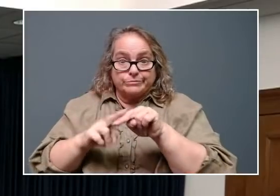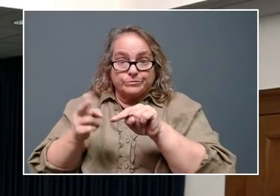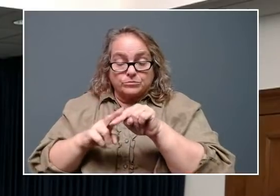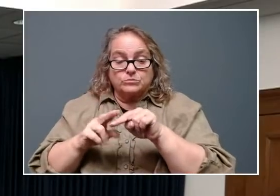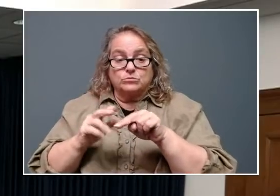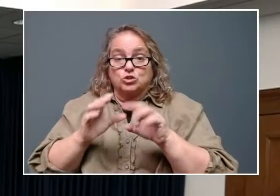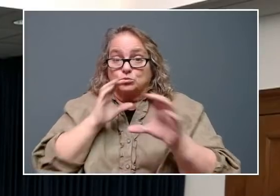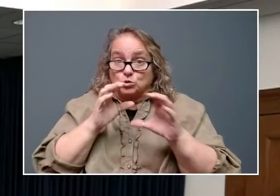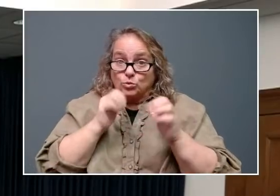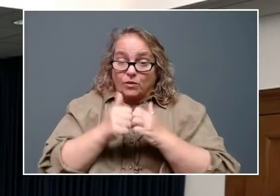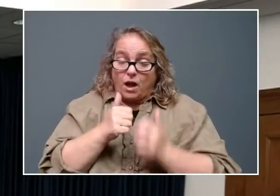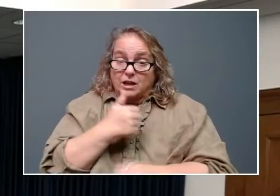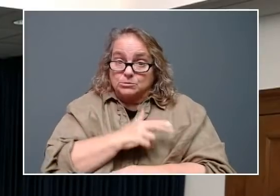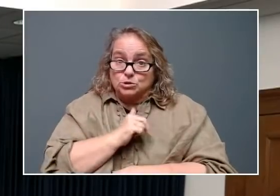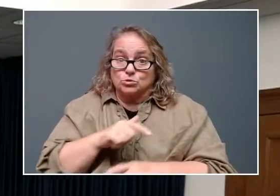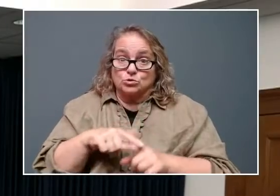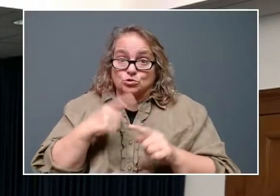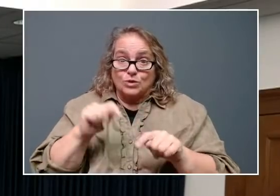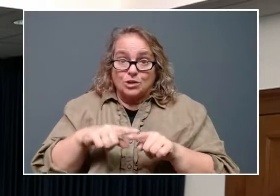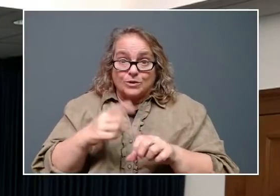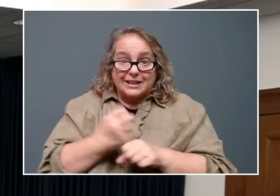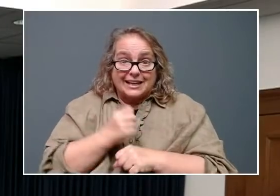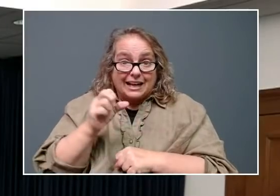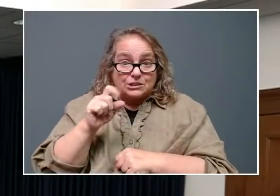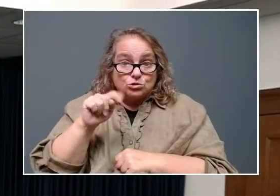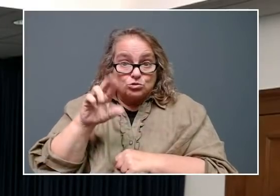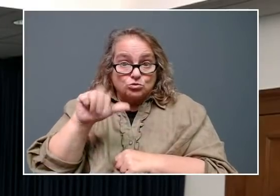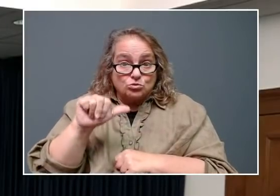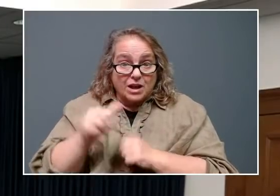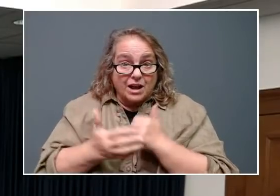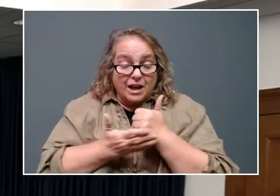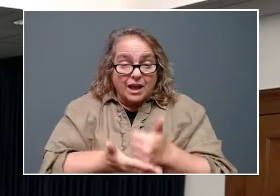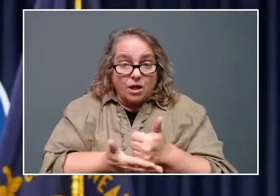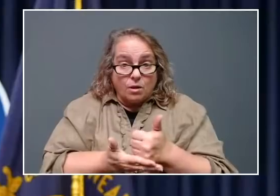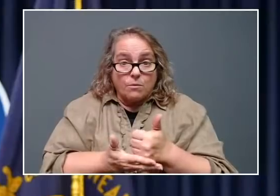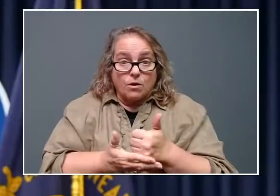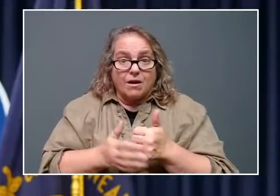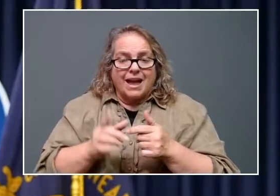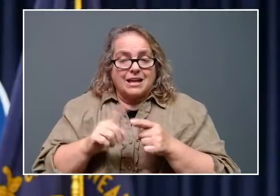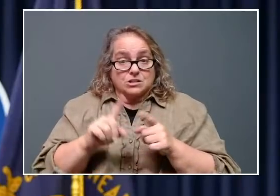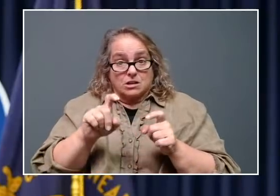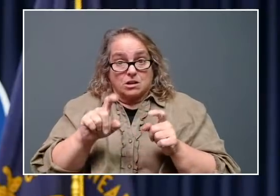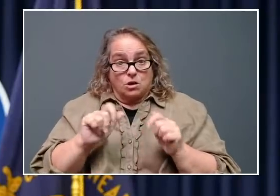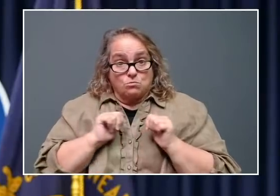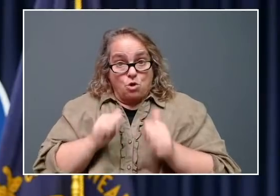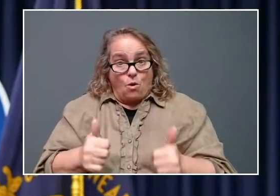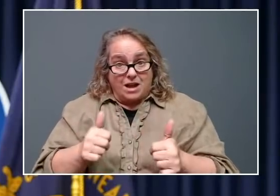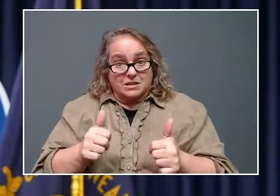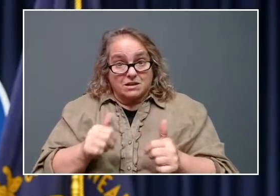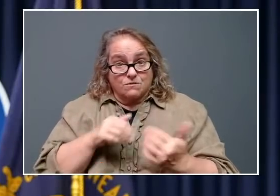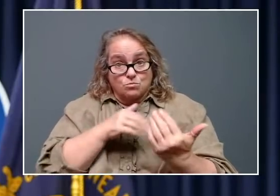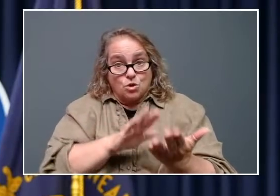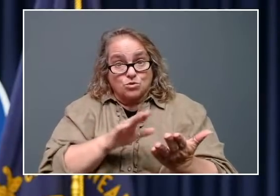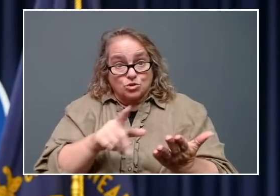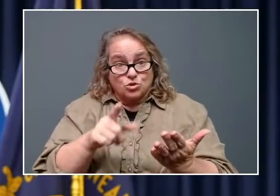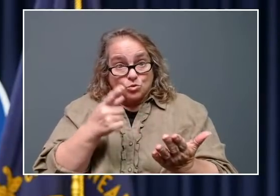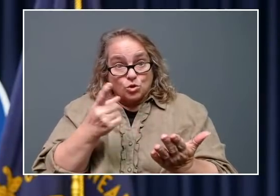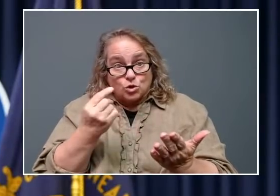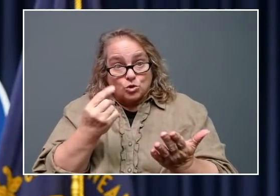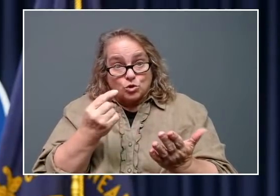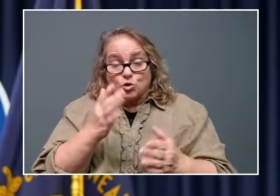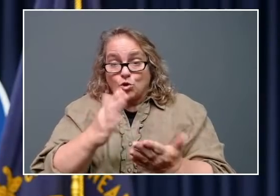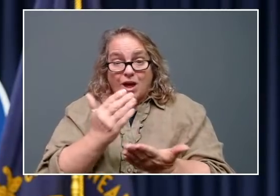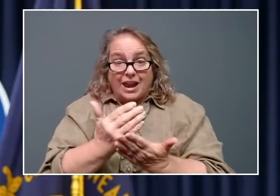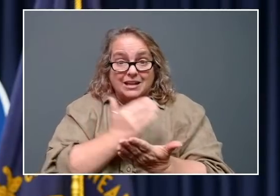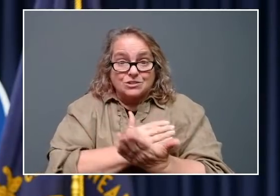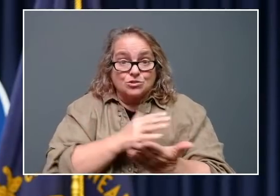hospitals, trying to get maybe some extra help, right, as a proactive approach, is that ongoing? So one of the lessons learned